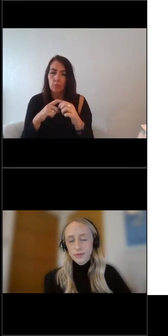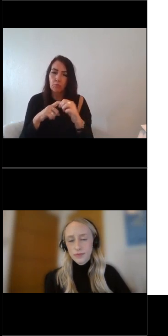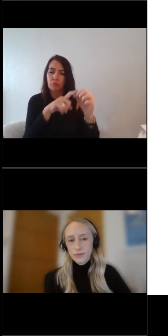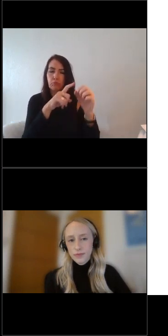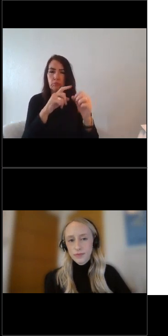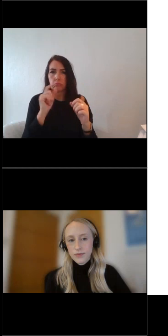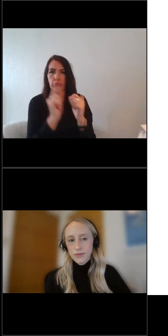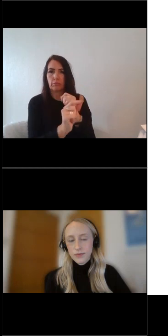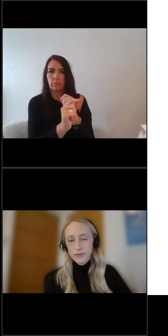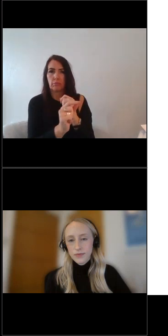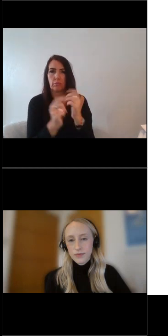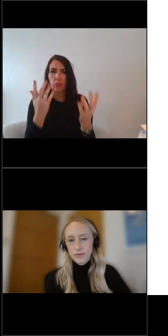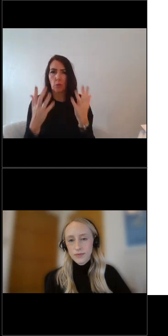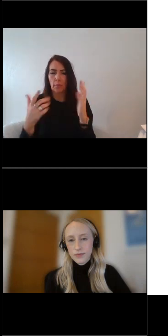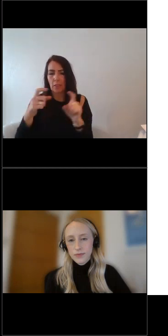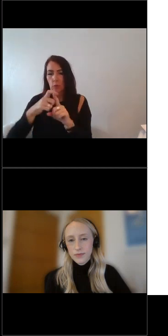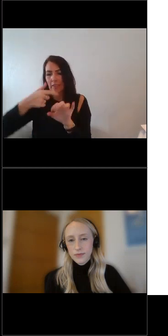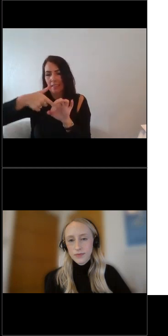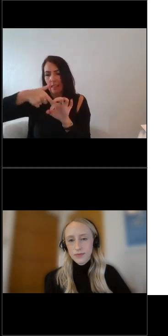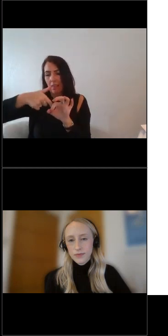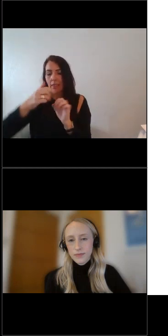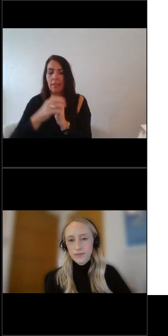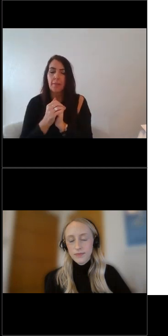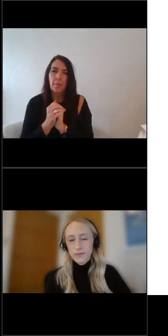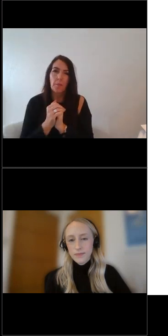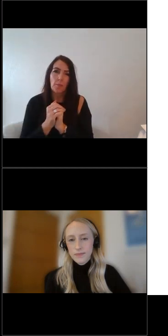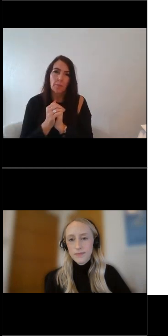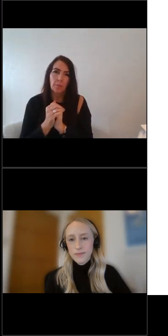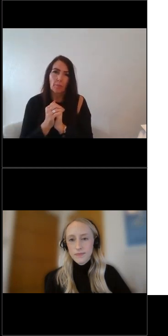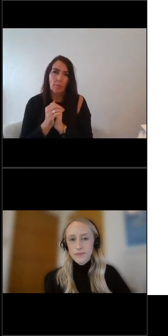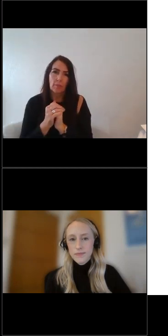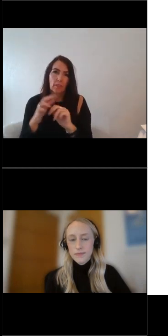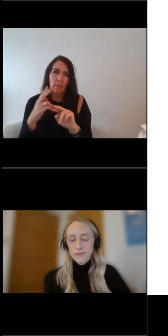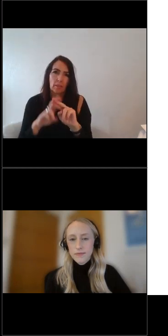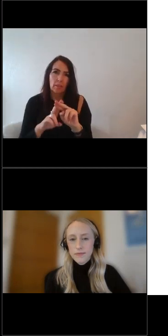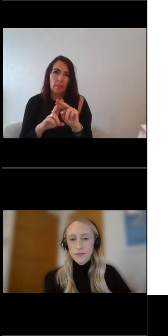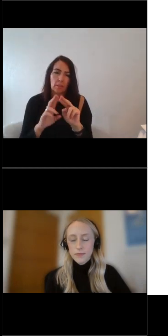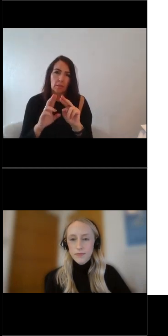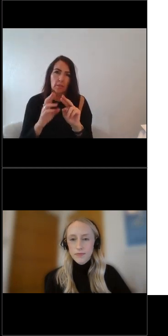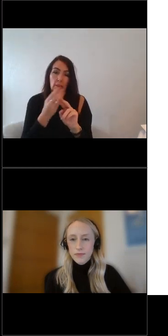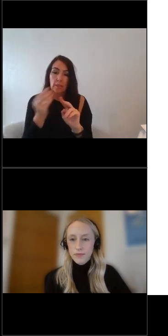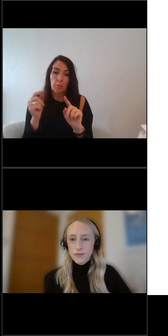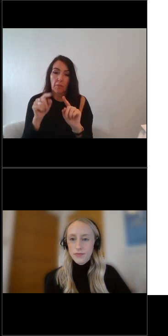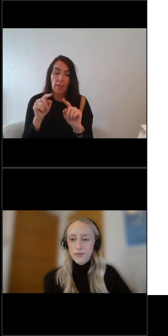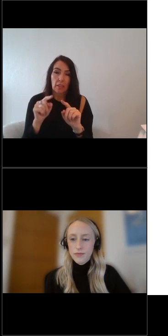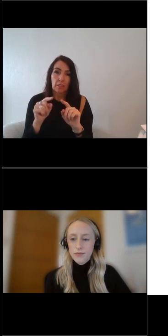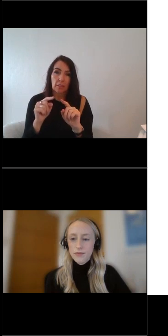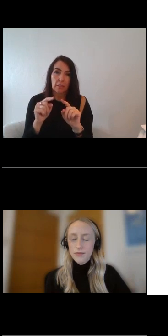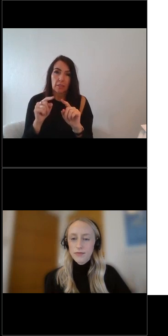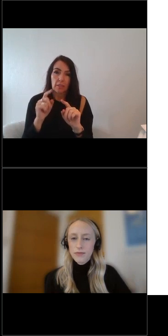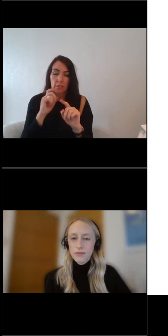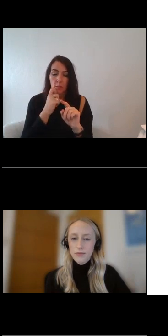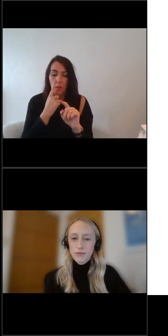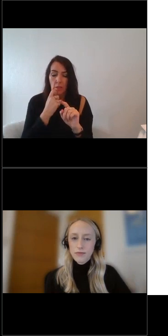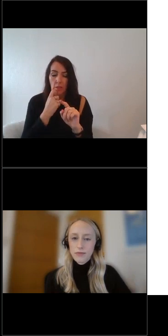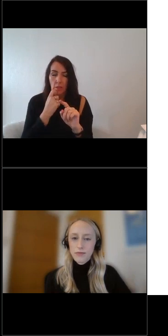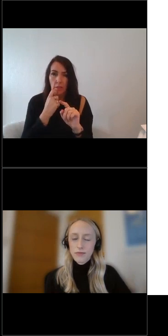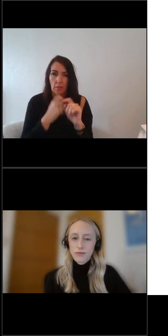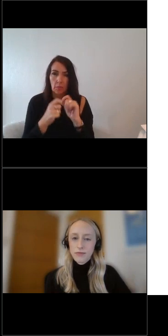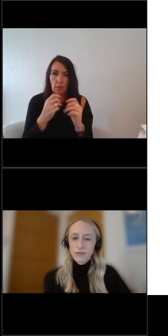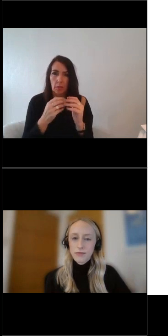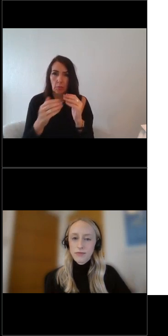than a diesel vehicle. Now, if some of that will naturally lead to a bit more